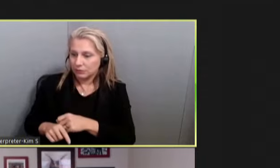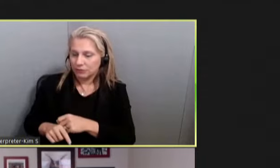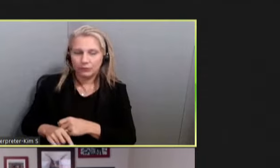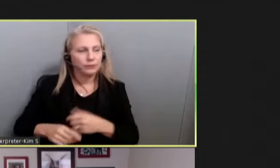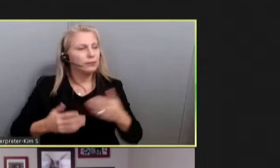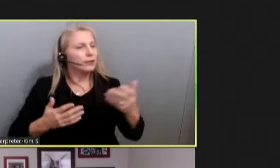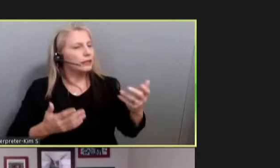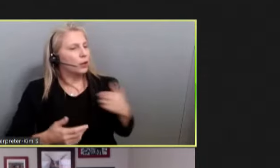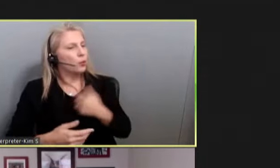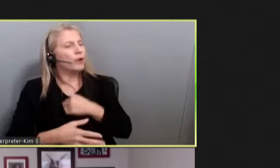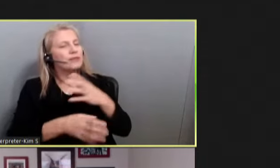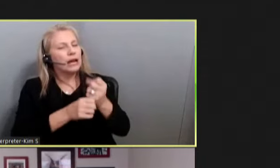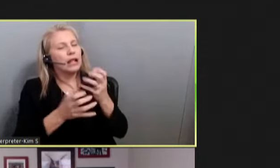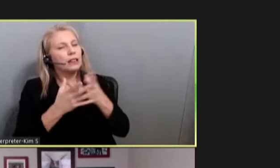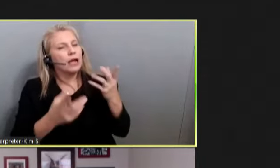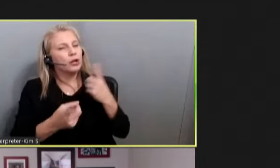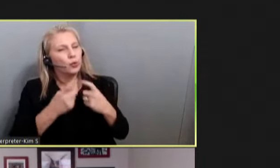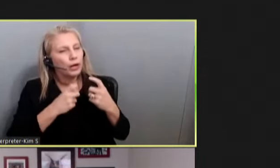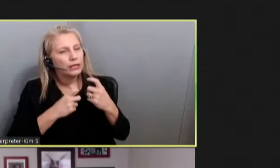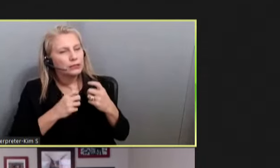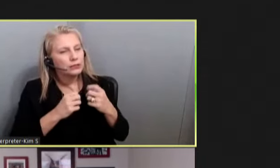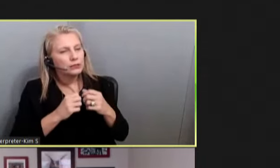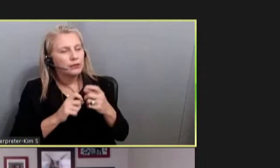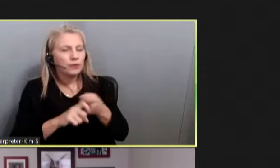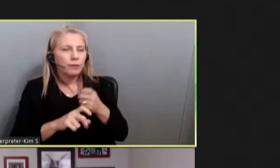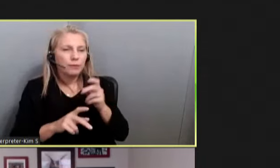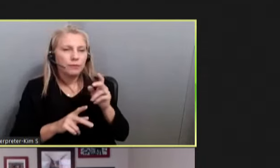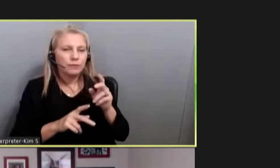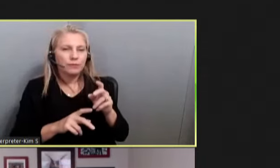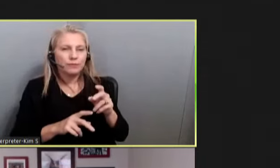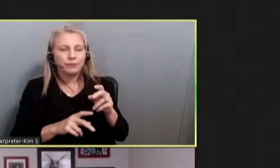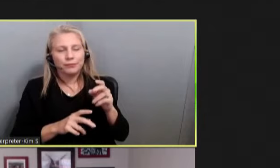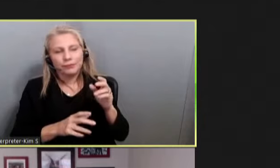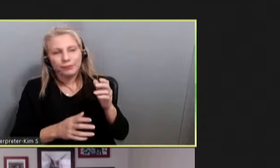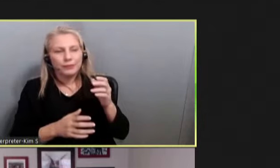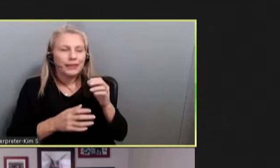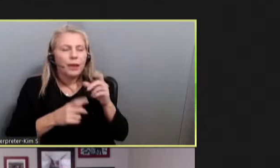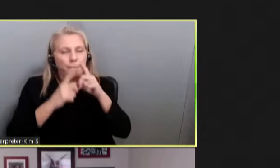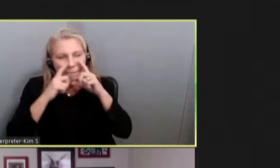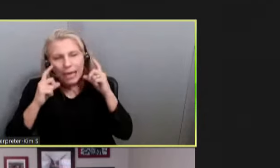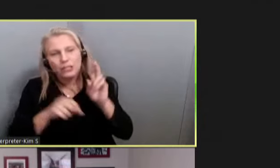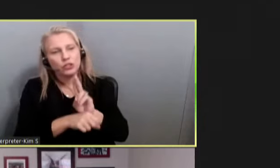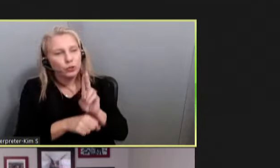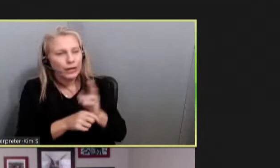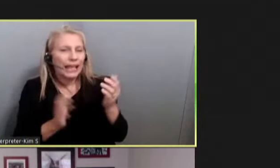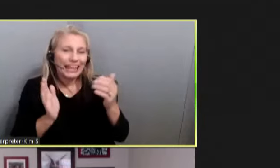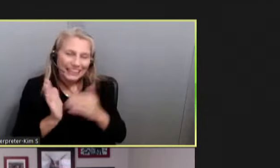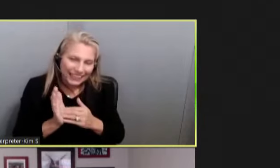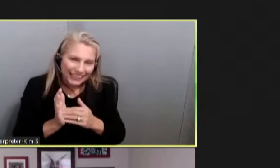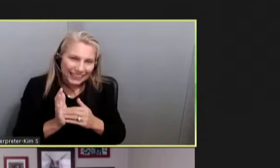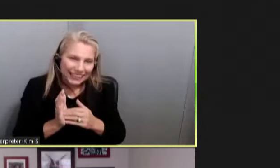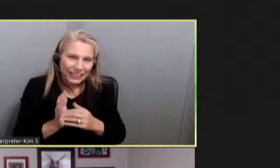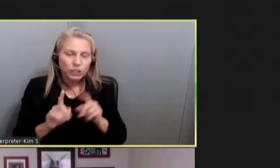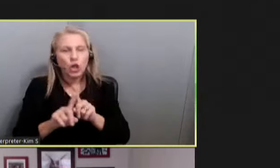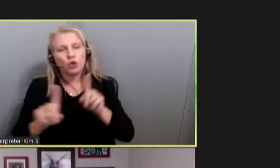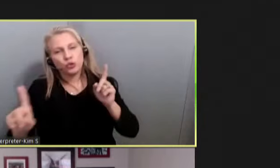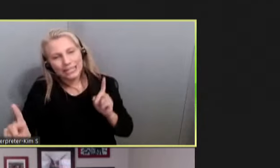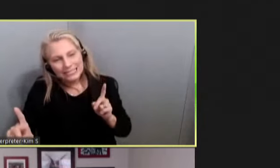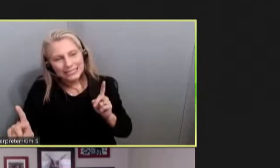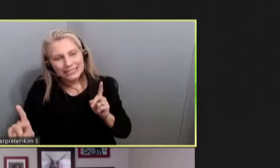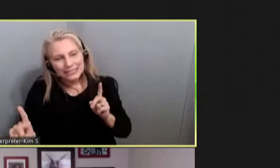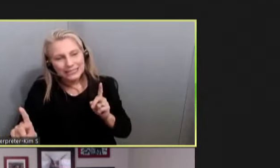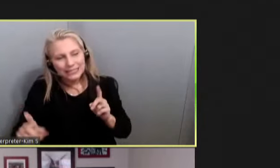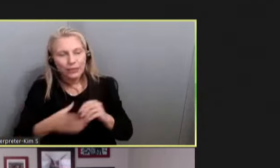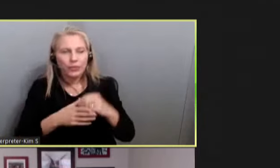We've been receiving a lot of questions from viewers about obviously mask wearing again, key social distancing